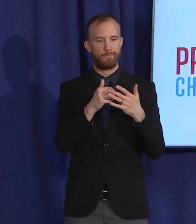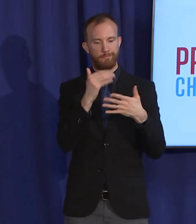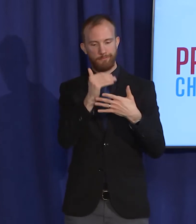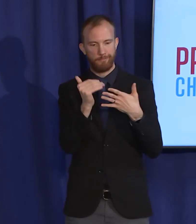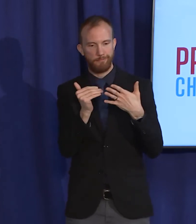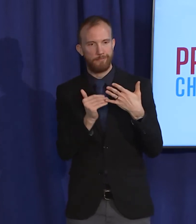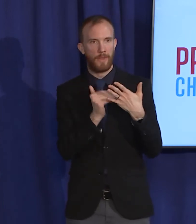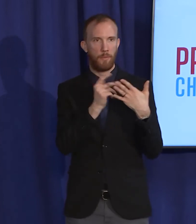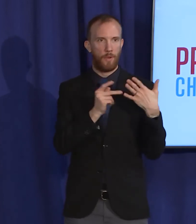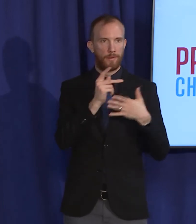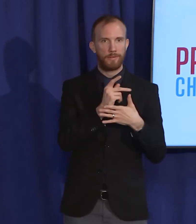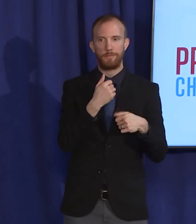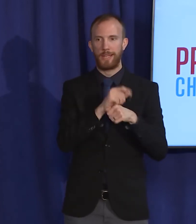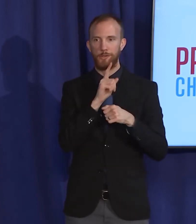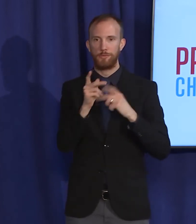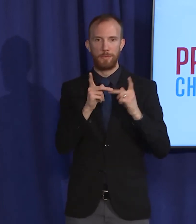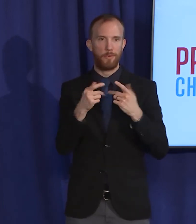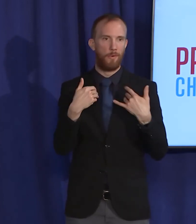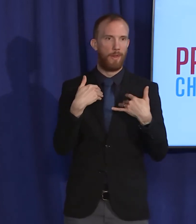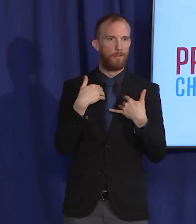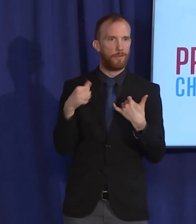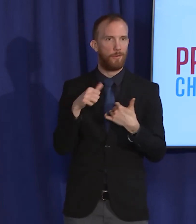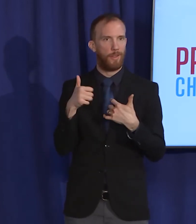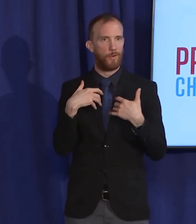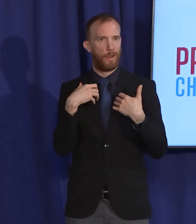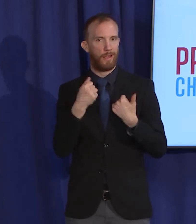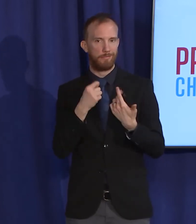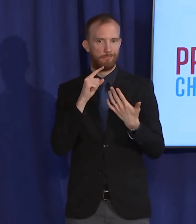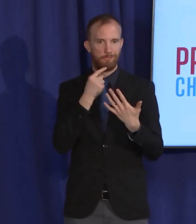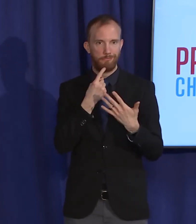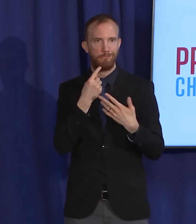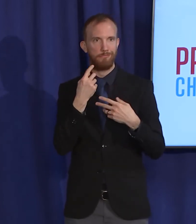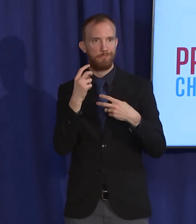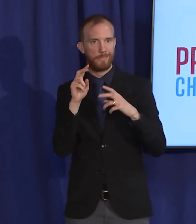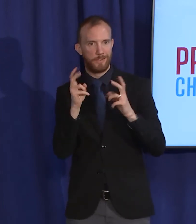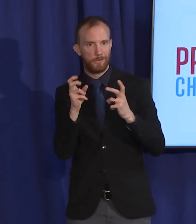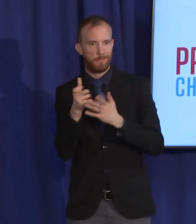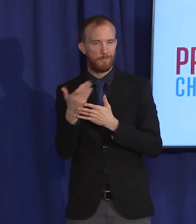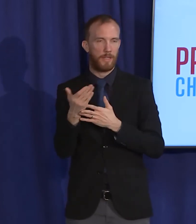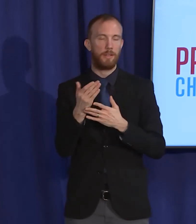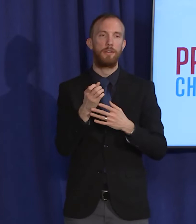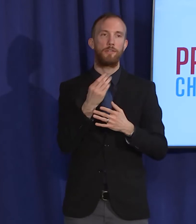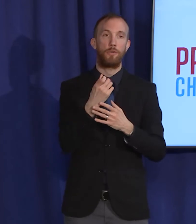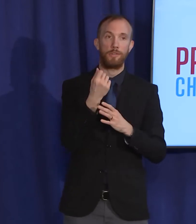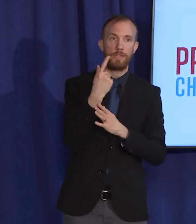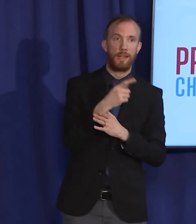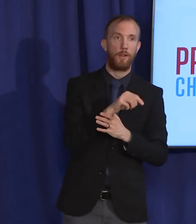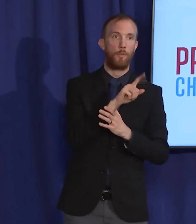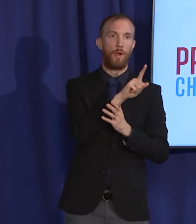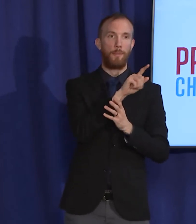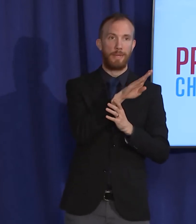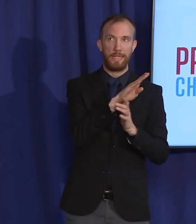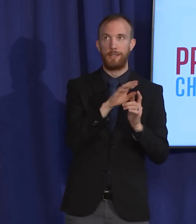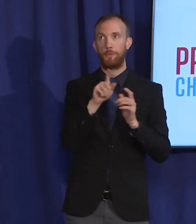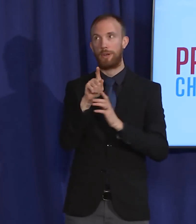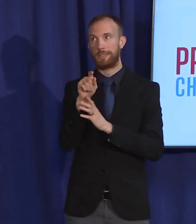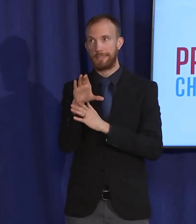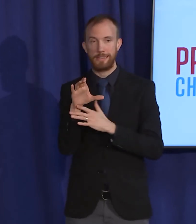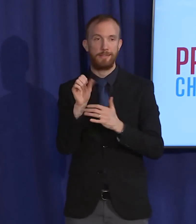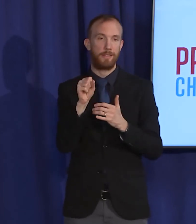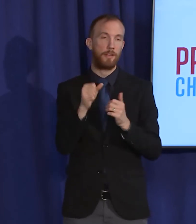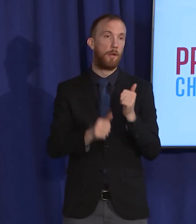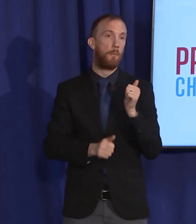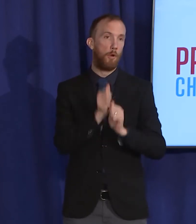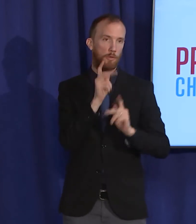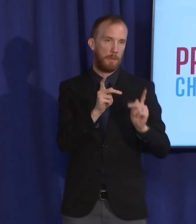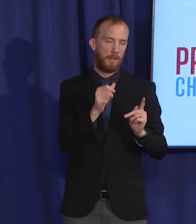for people with underlying conditions in there. So it is, between 1A, 1B, and 1C, it is the majority, but not all, of Chicago's population. And just